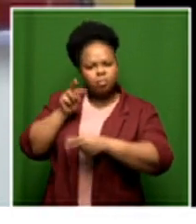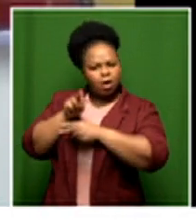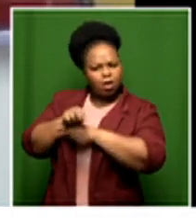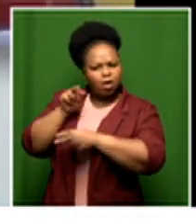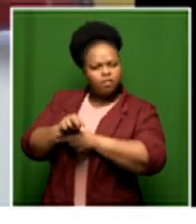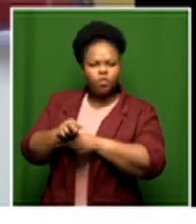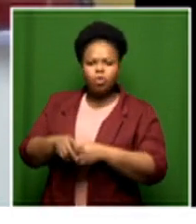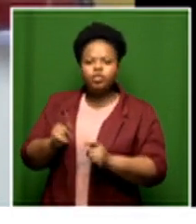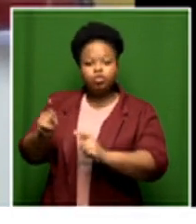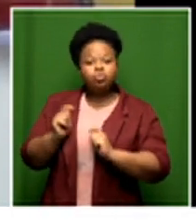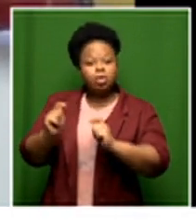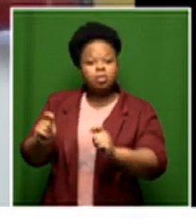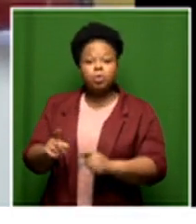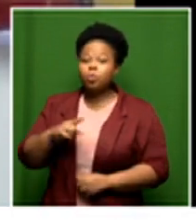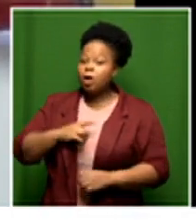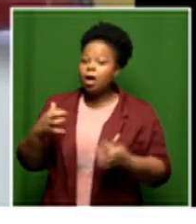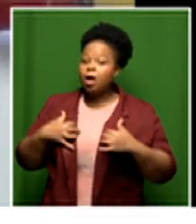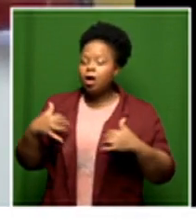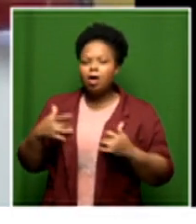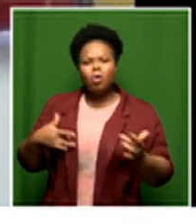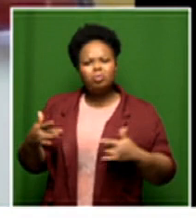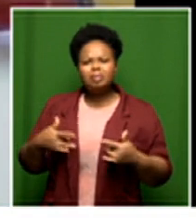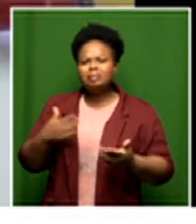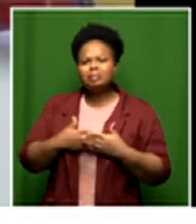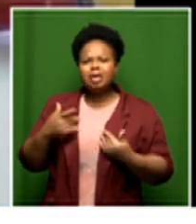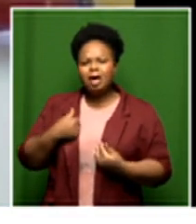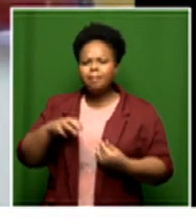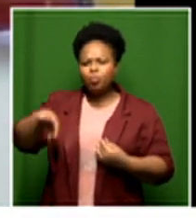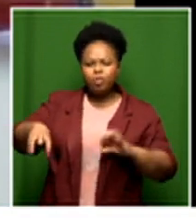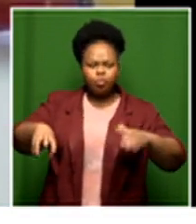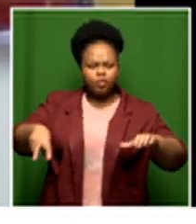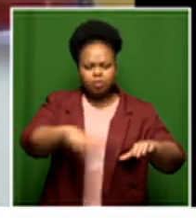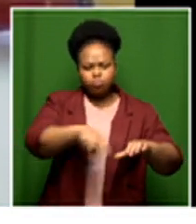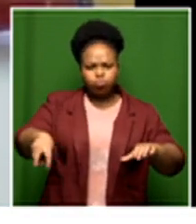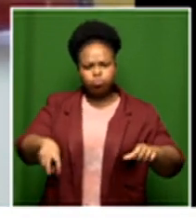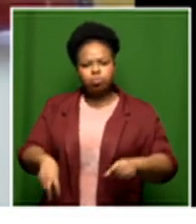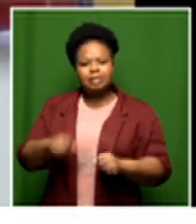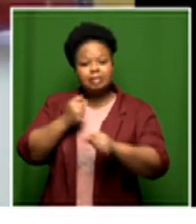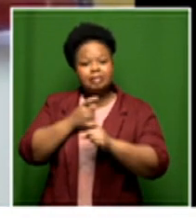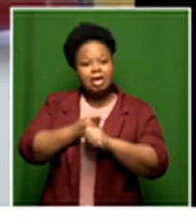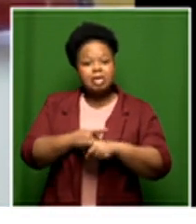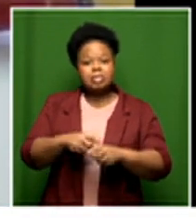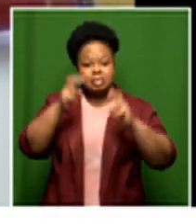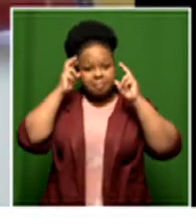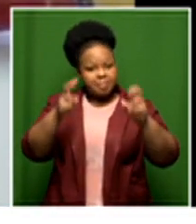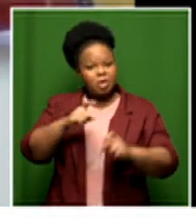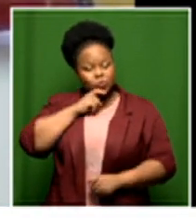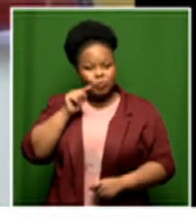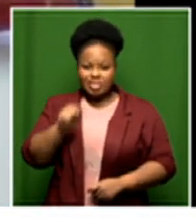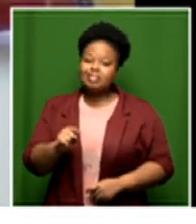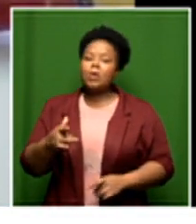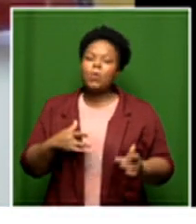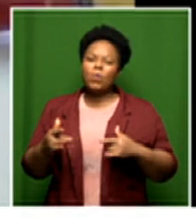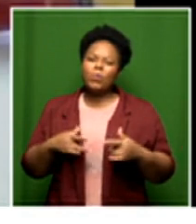monitoring of the transport. We're worried about the people traveling long distance in taxis and buses. That